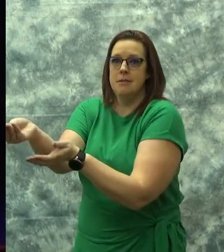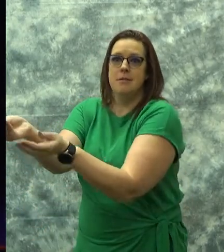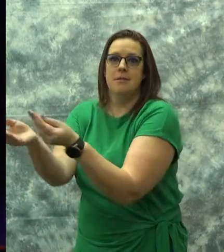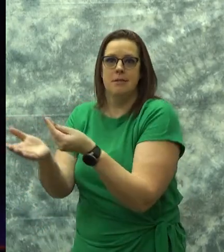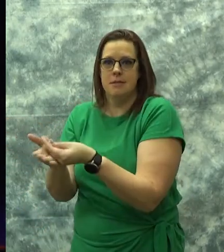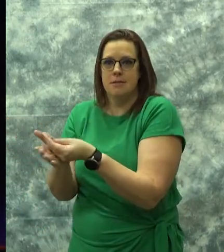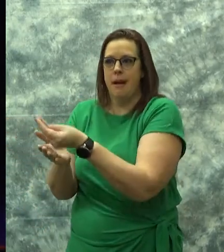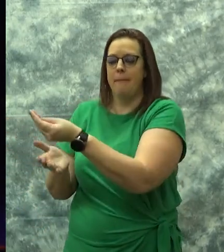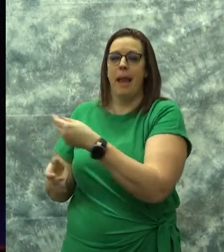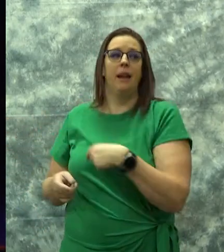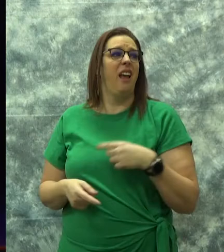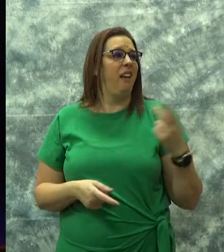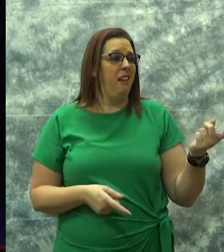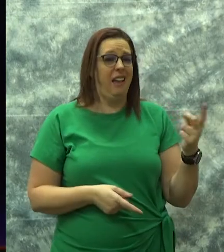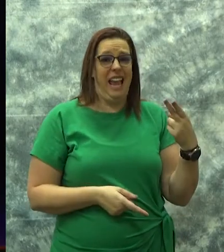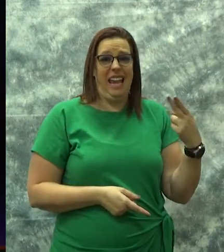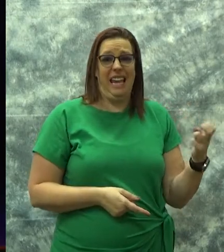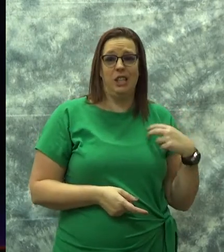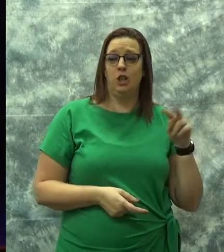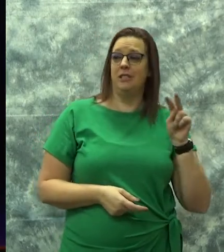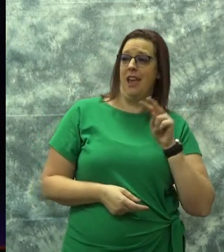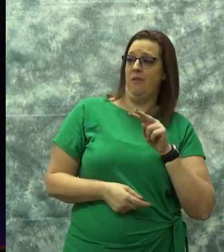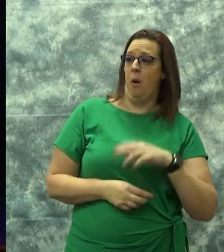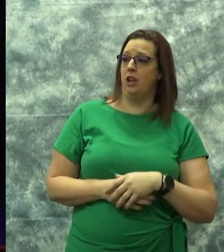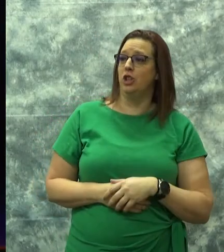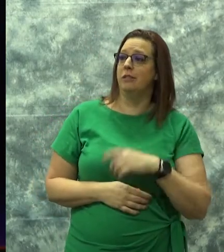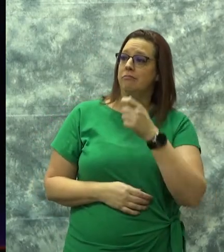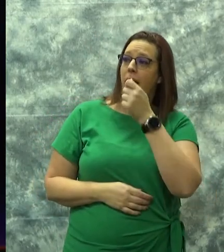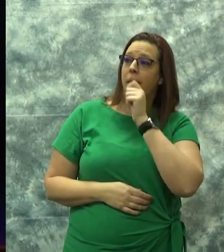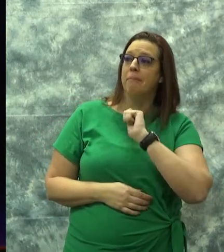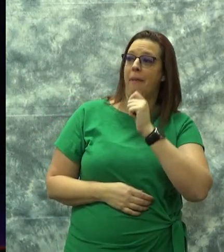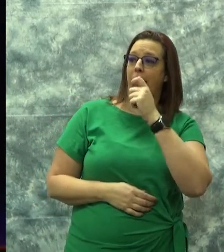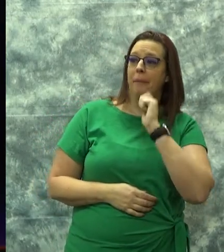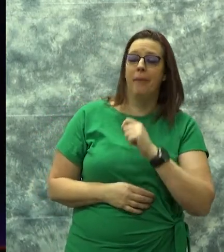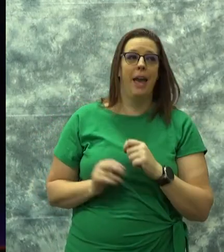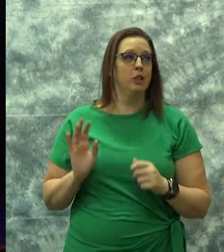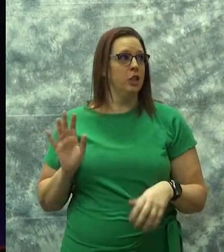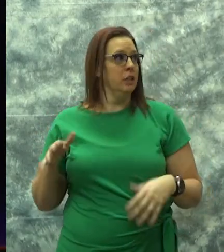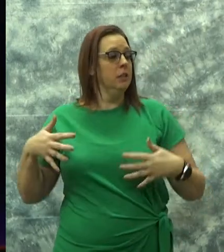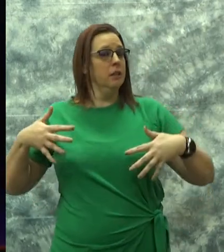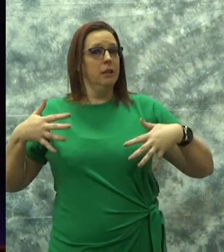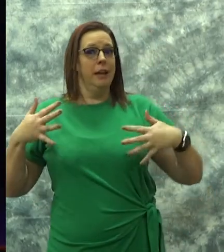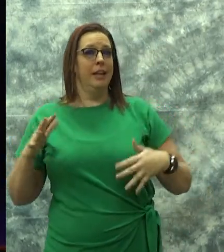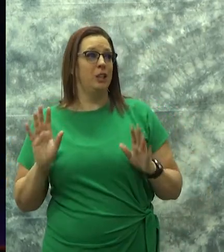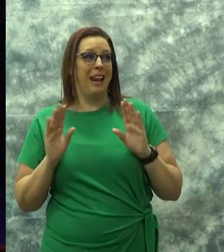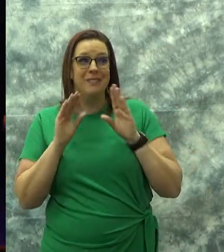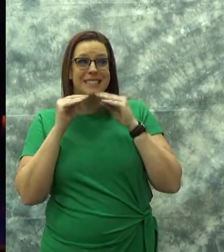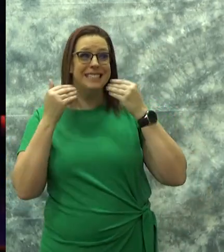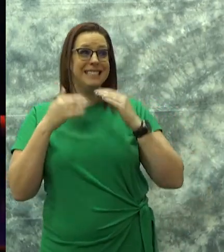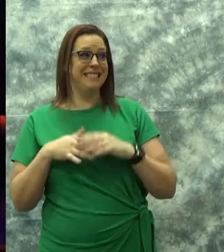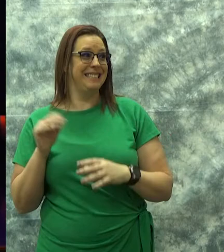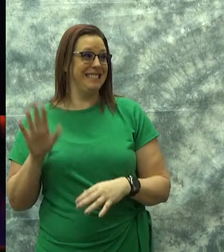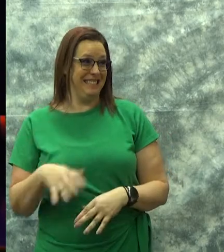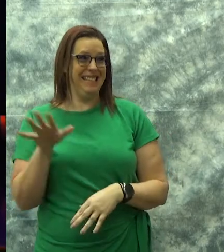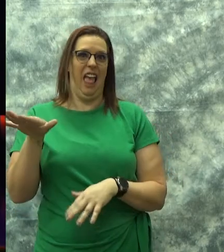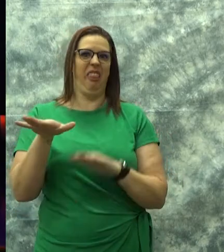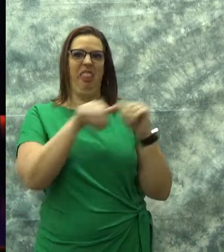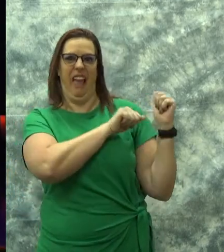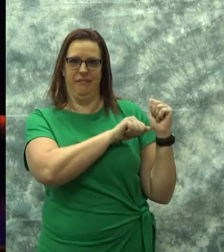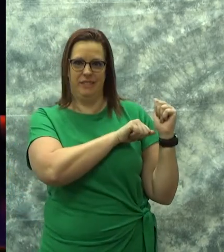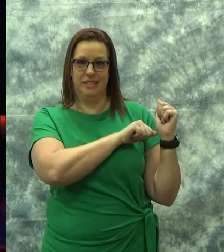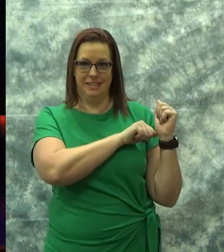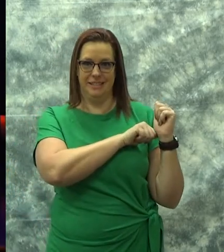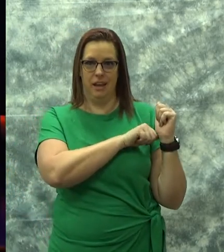just kind of kept, he was over there eating his ice cream, just watching this all happen. And finally she just couldn't take it anymore, and she kind of smiled at him